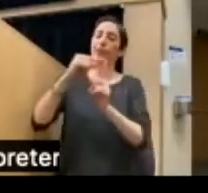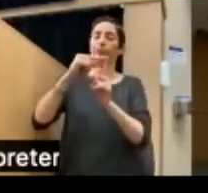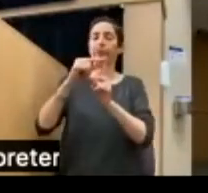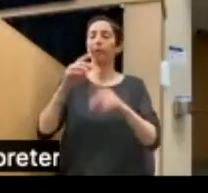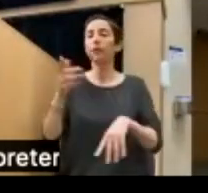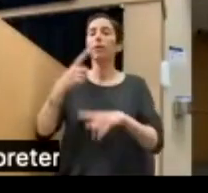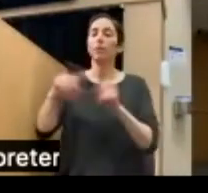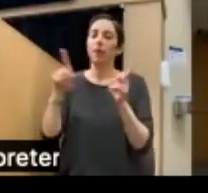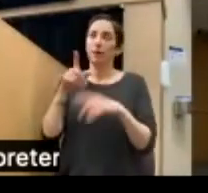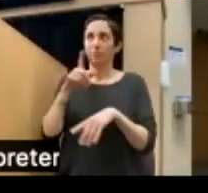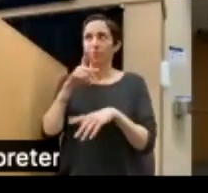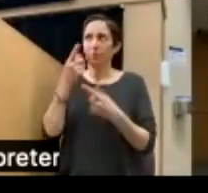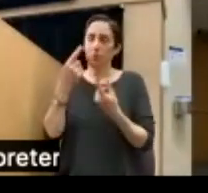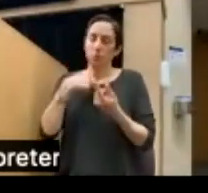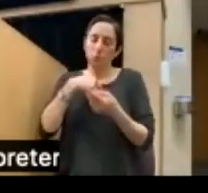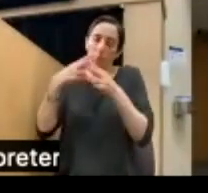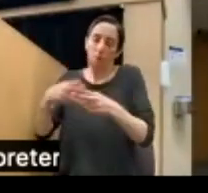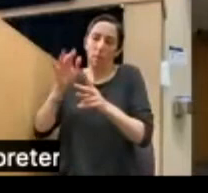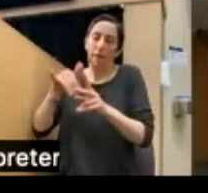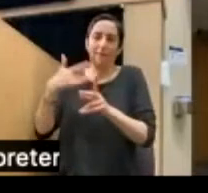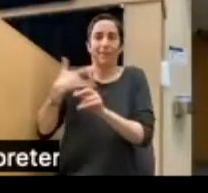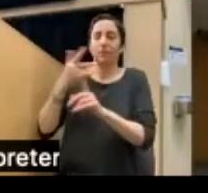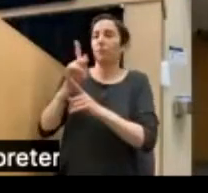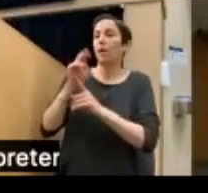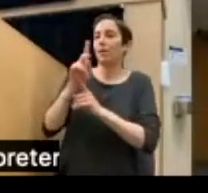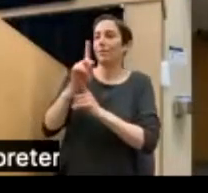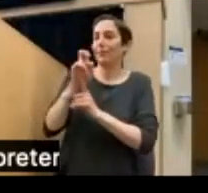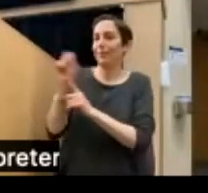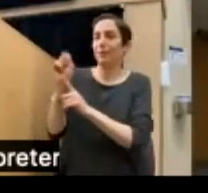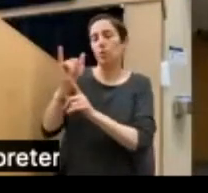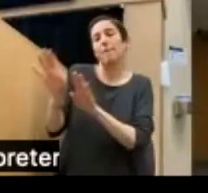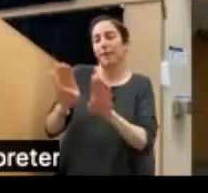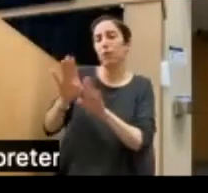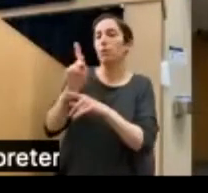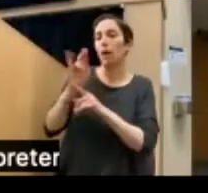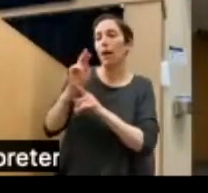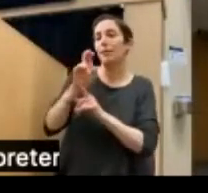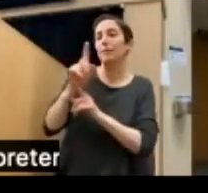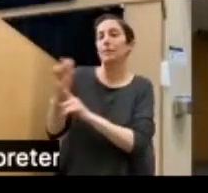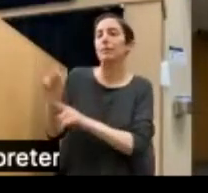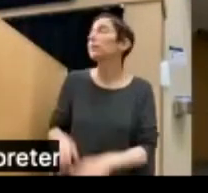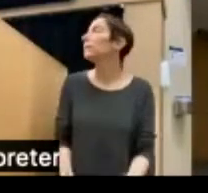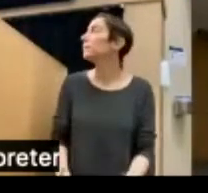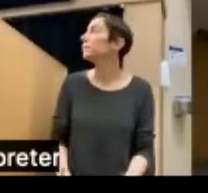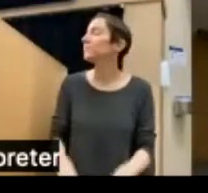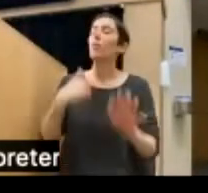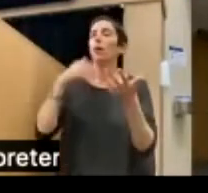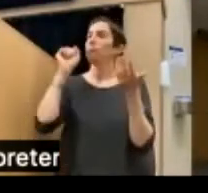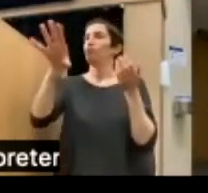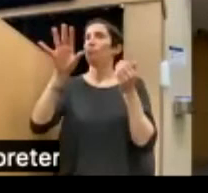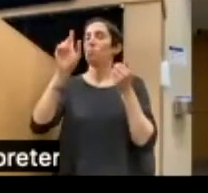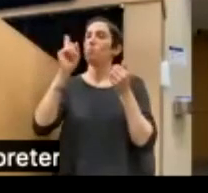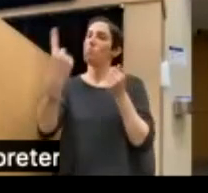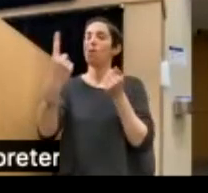as kindness. And just a sort of startling fact. So